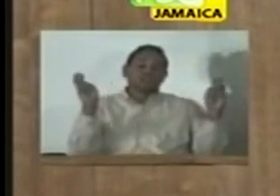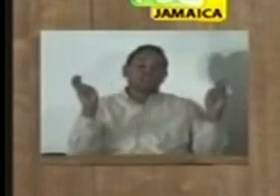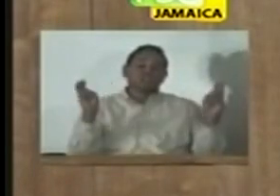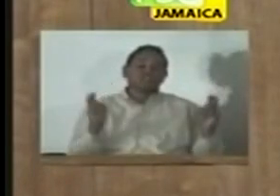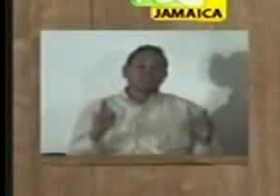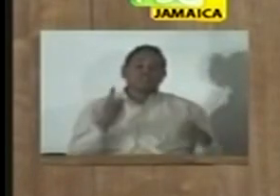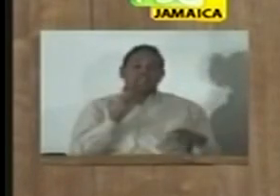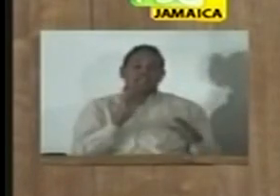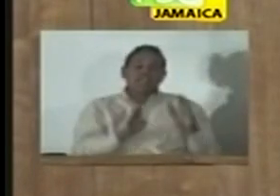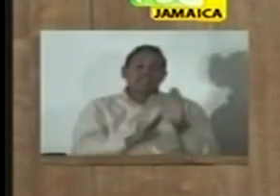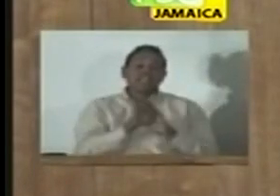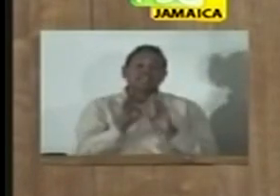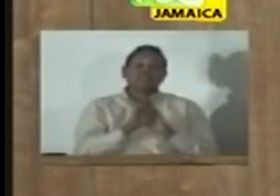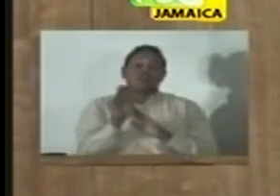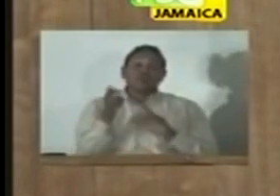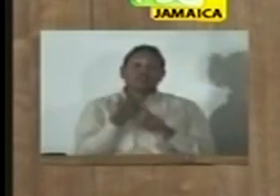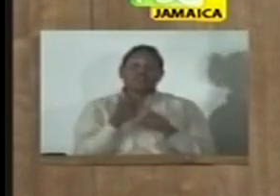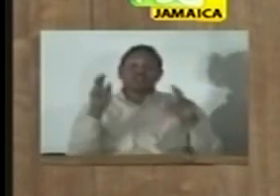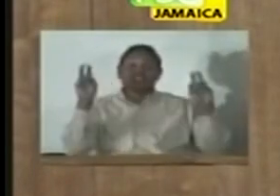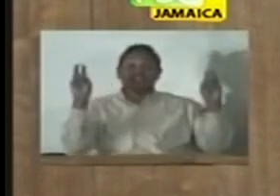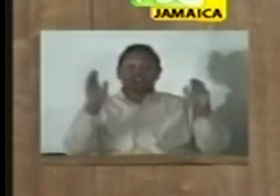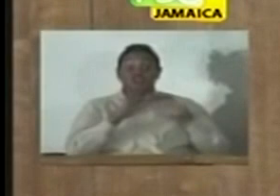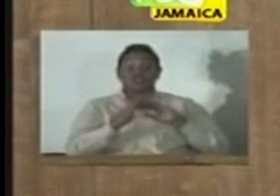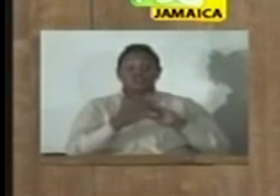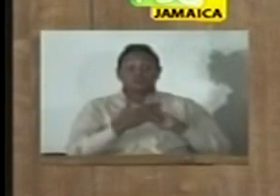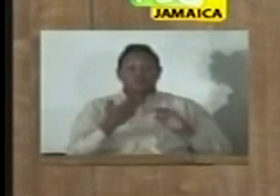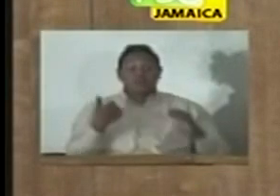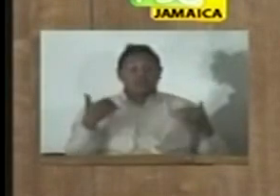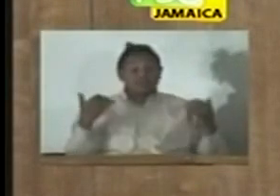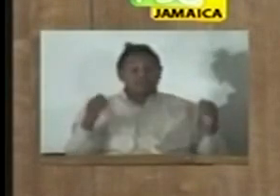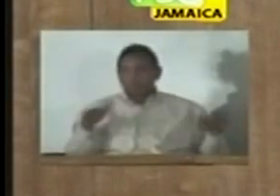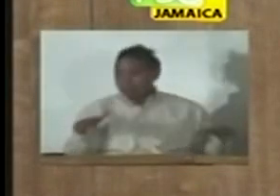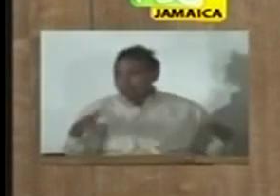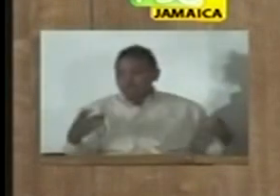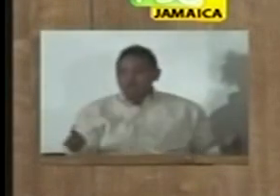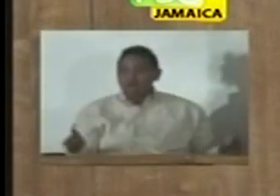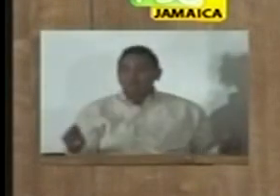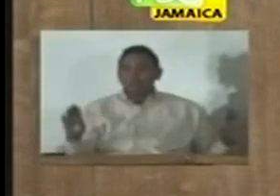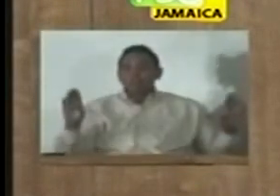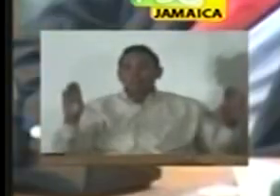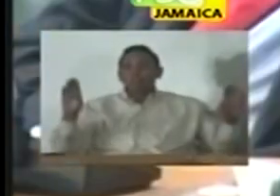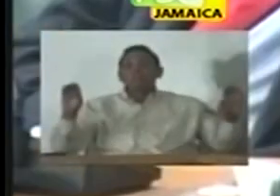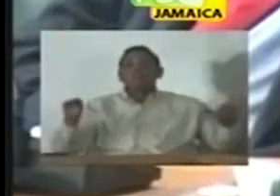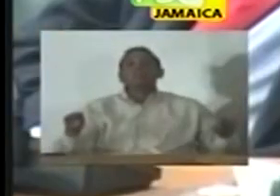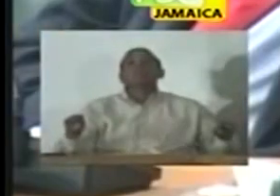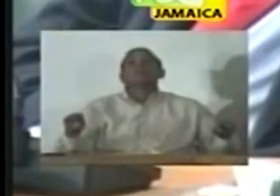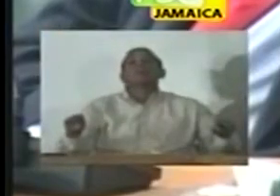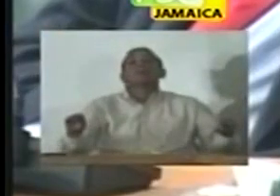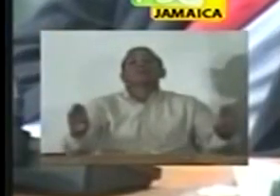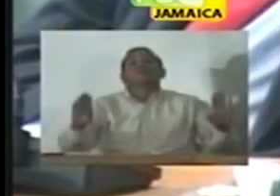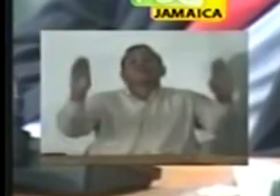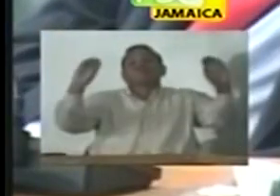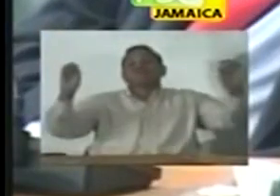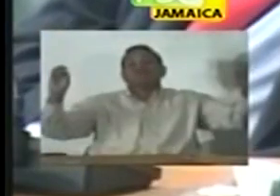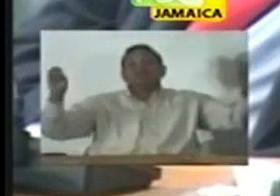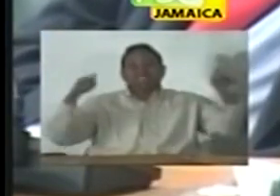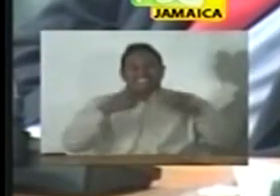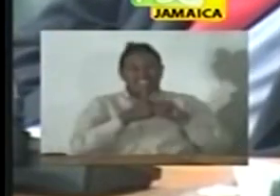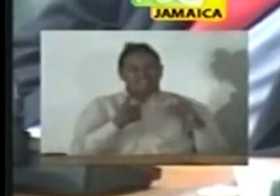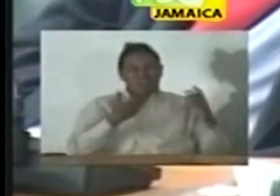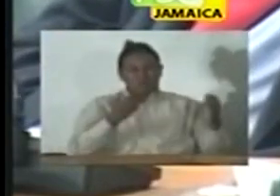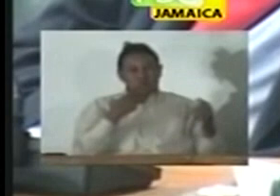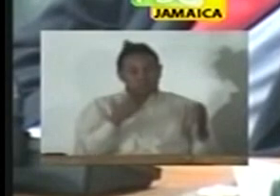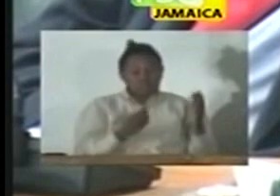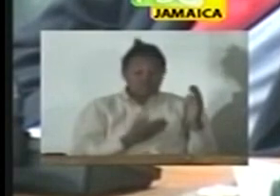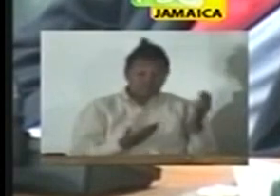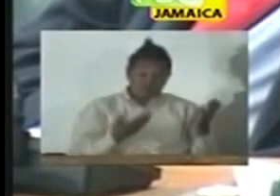the development of Jamaica has not taken place. I wish to propose that just as we have